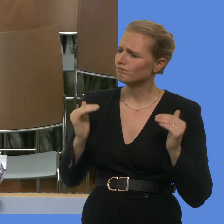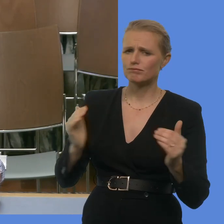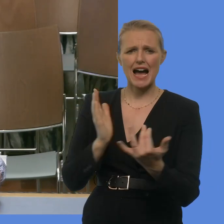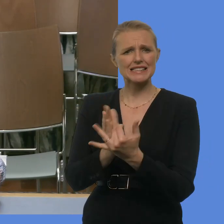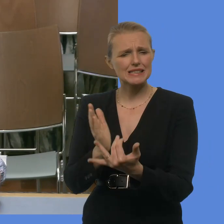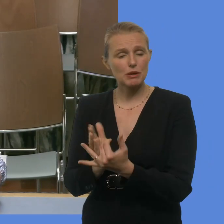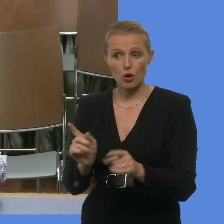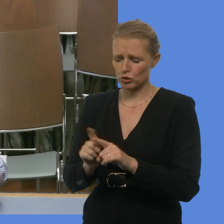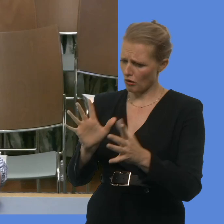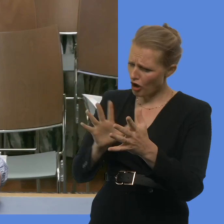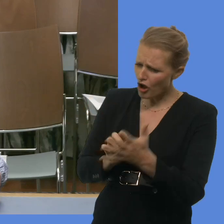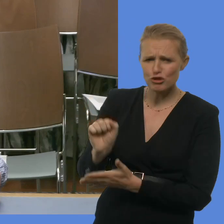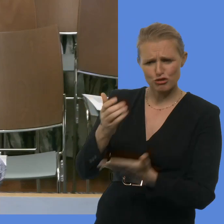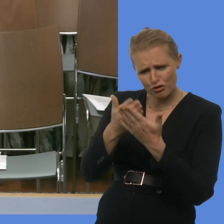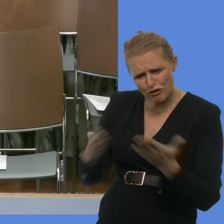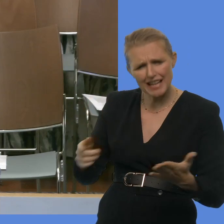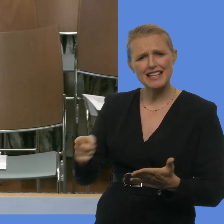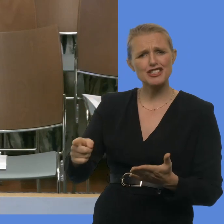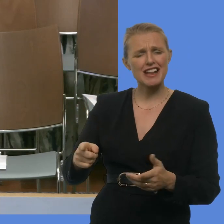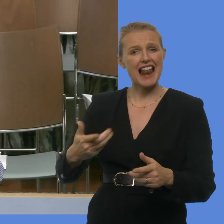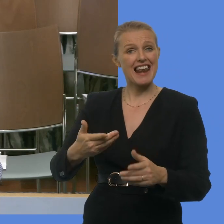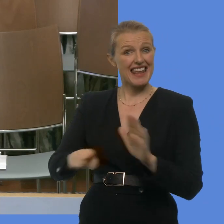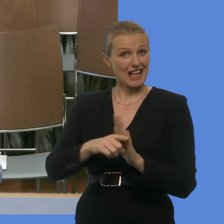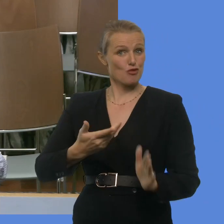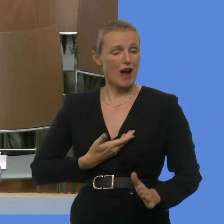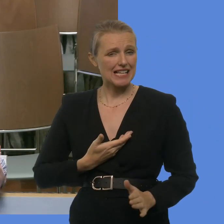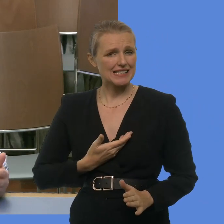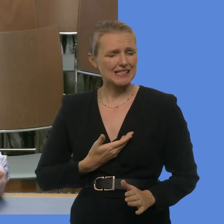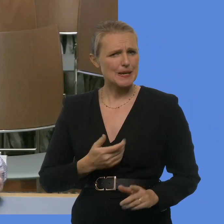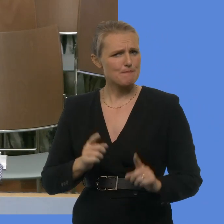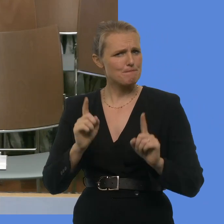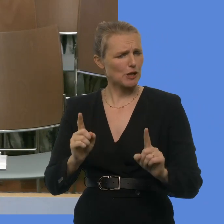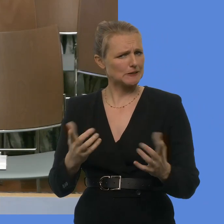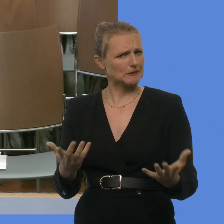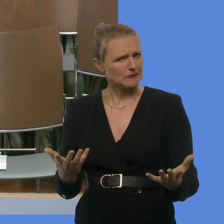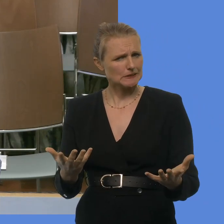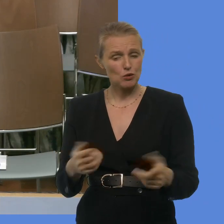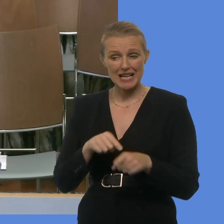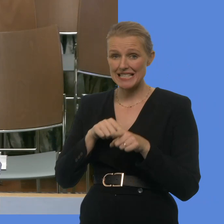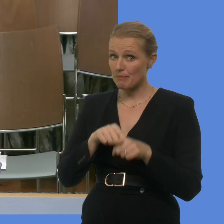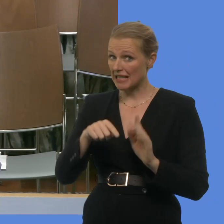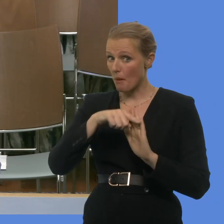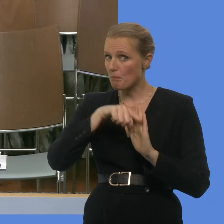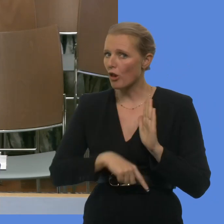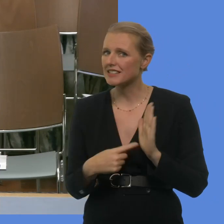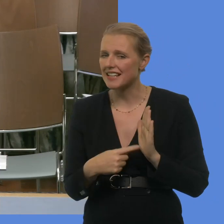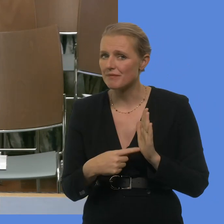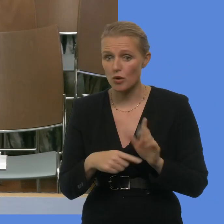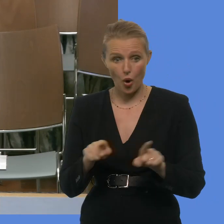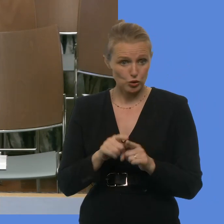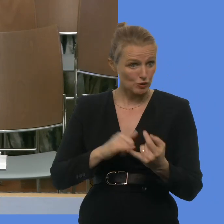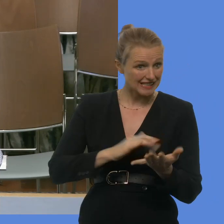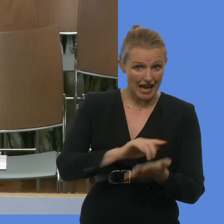recognition and legal rights. However, as implementation success depends on the effective policy execution and stakeholder